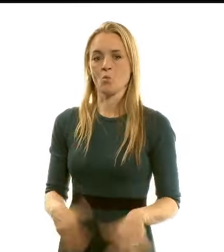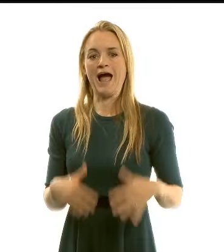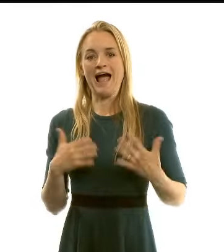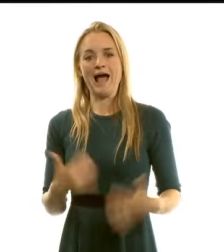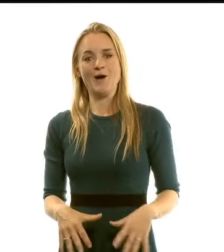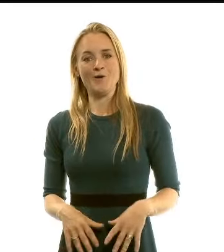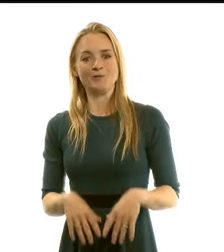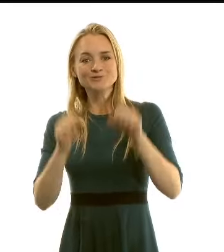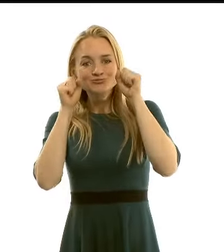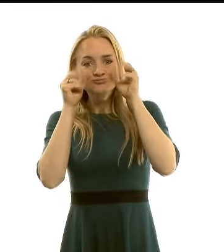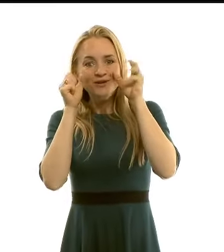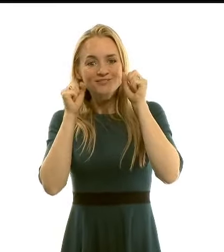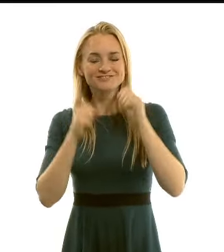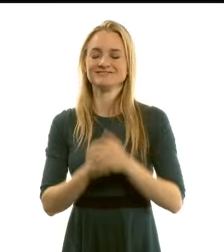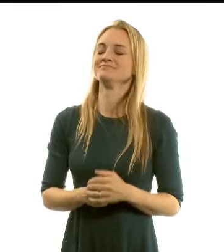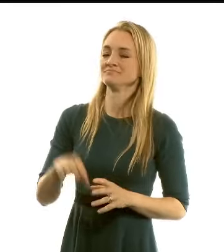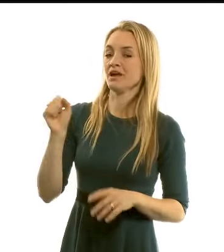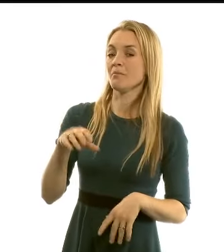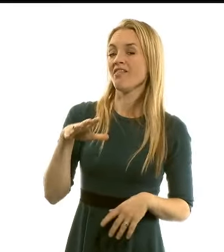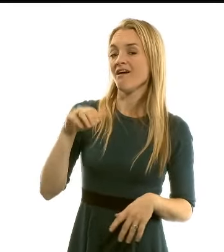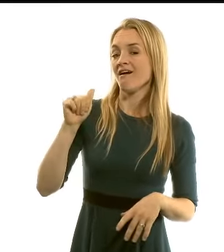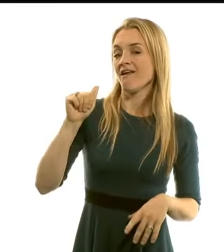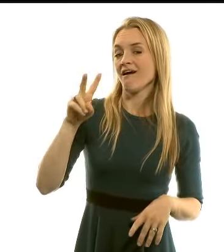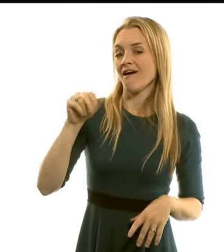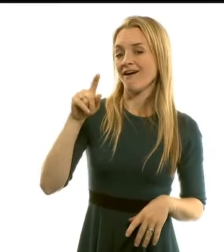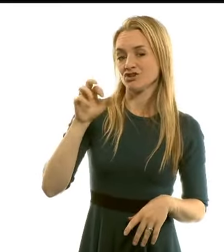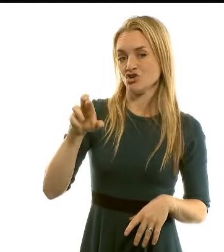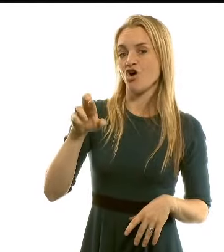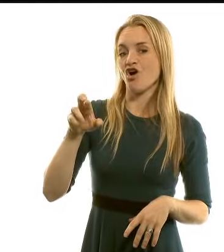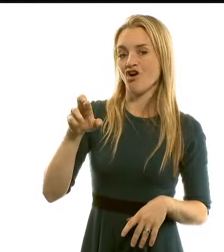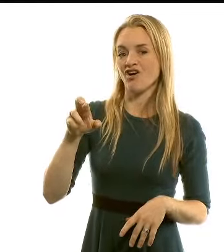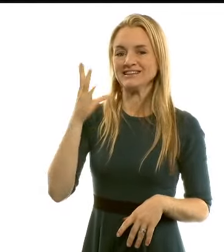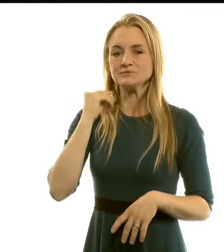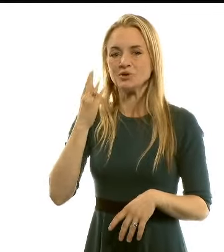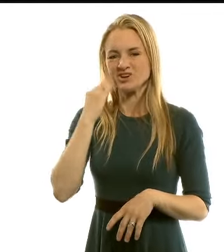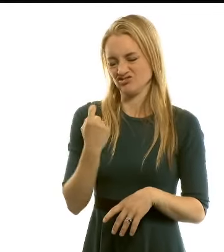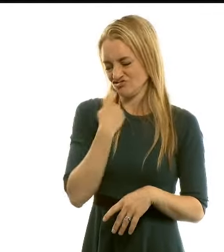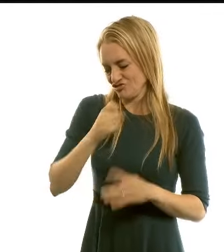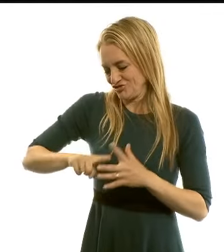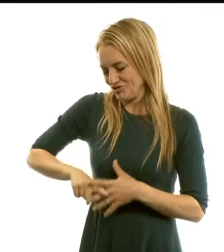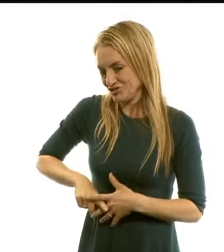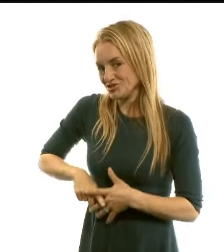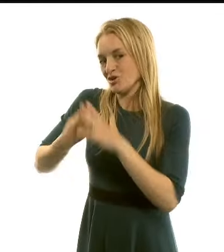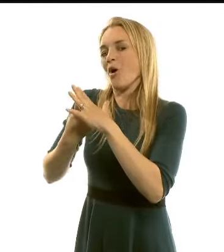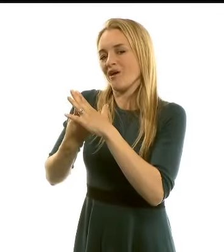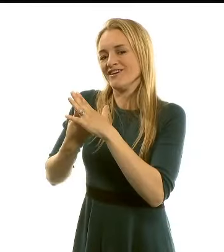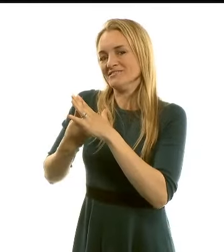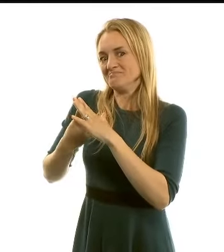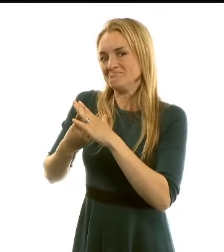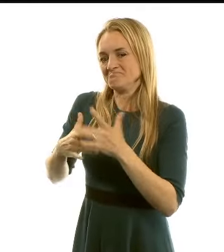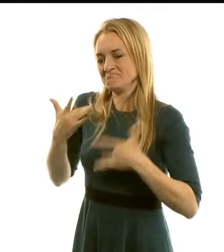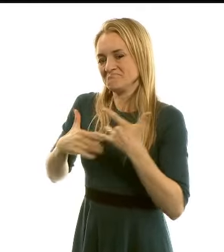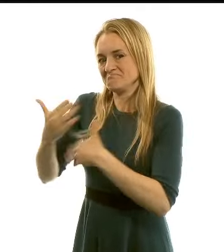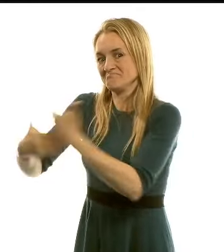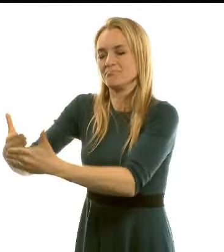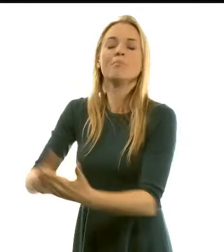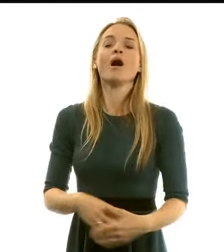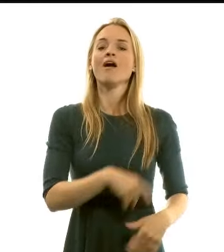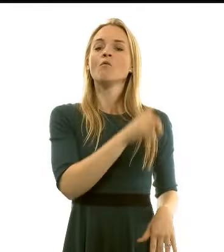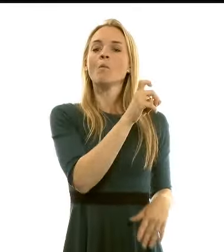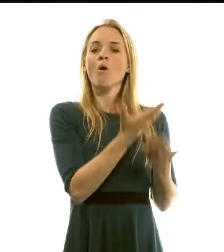our enthralling Avatar journey is just beginning, but before we share something else that is incredibly exciting, let's